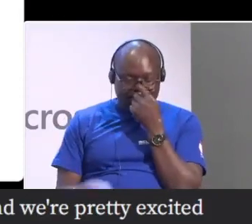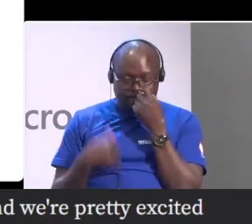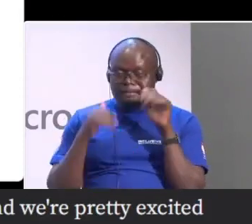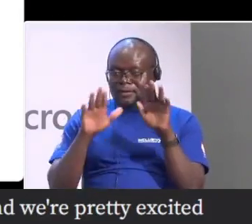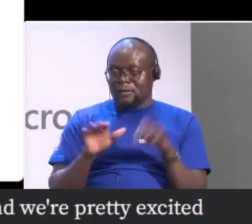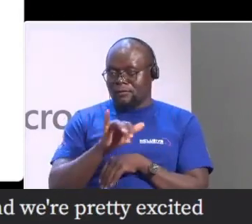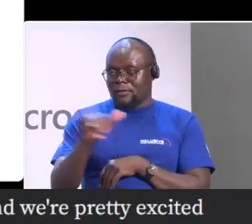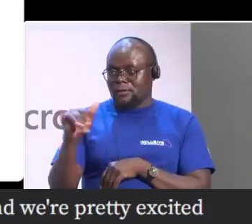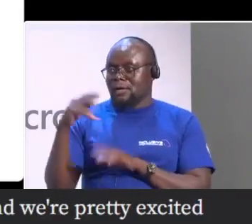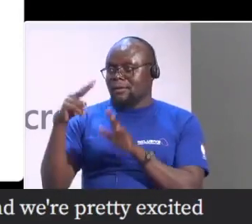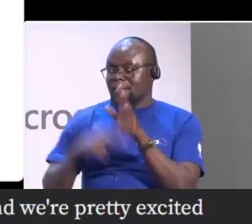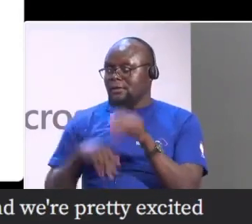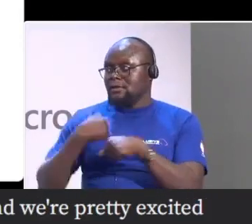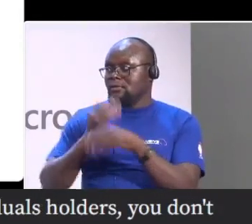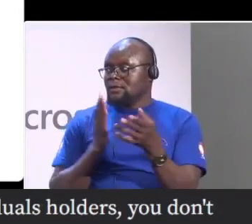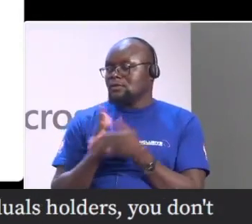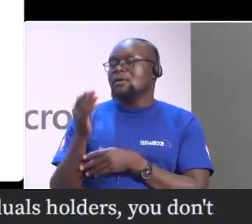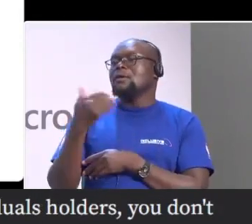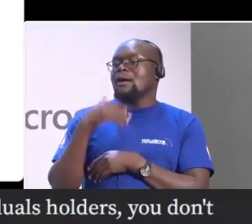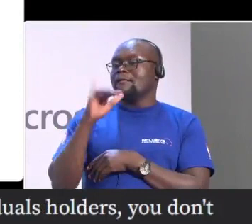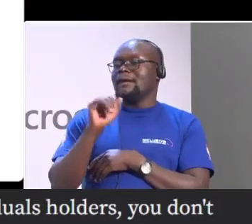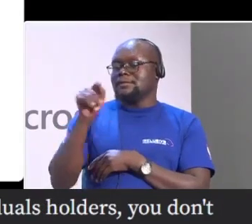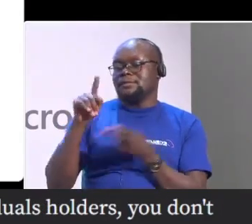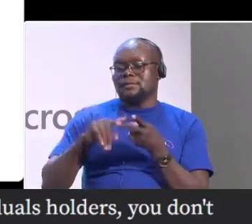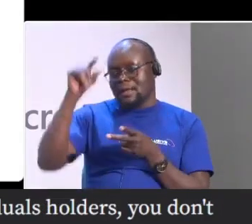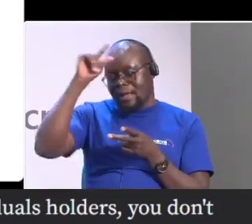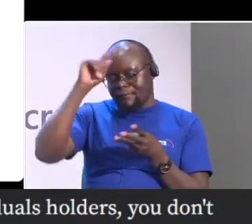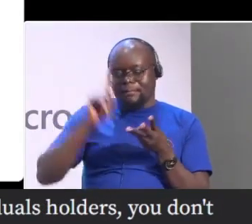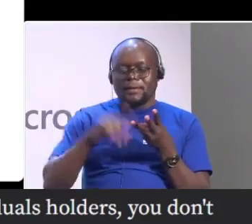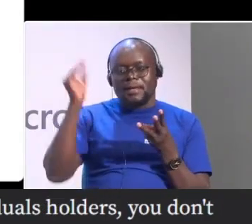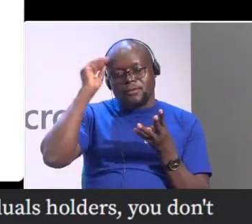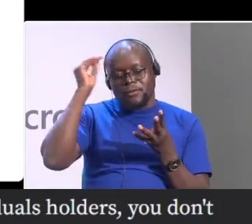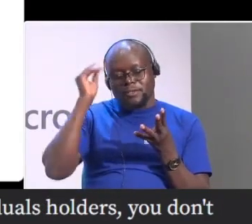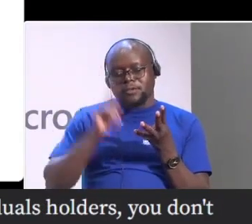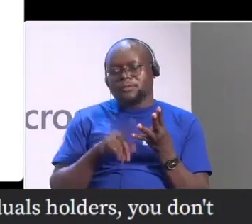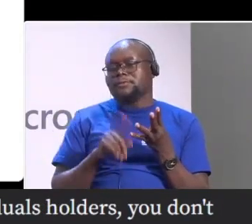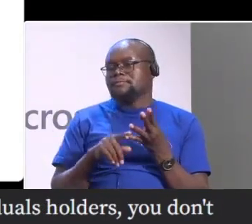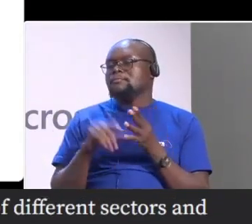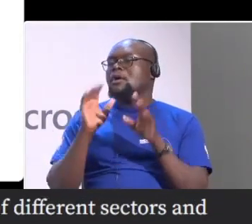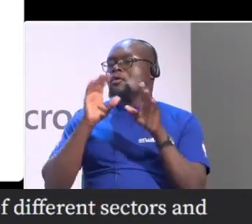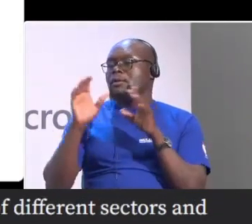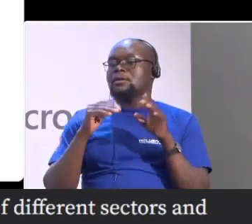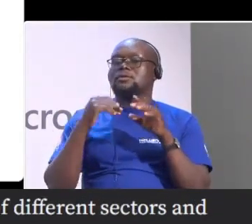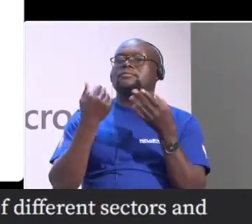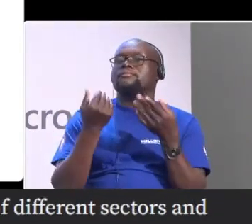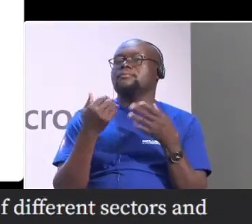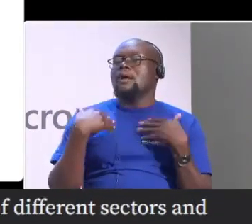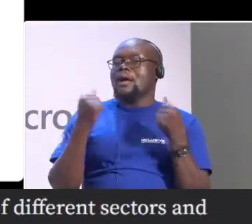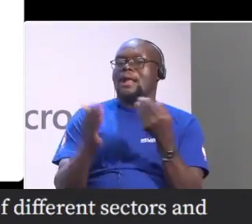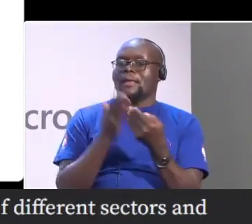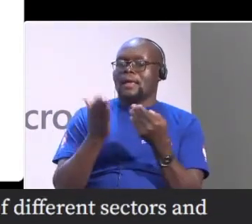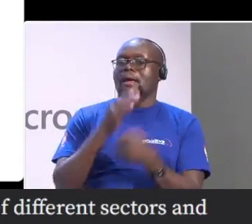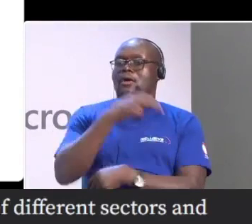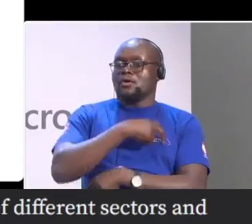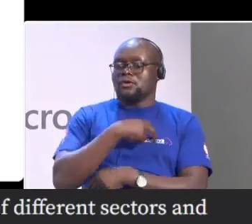those. I'll just read that just to make sure everyone knows. IT, government, education, we have telecommunication, we have healthcare,